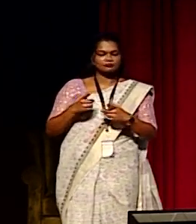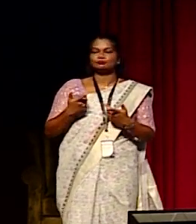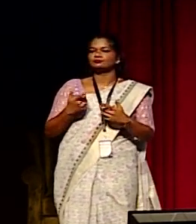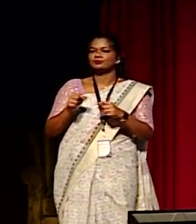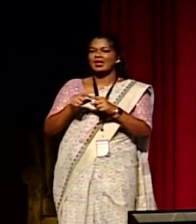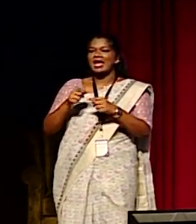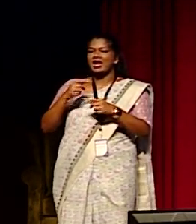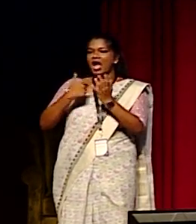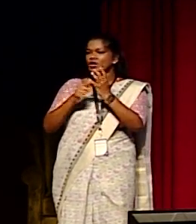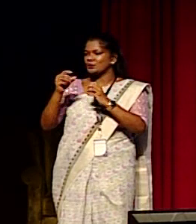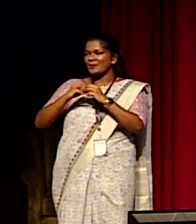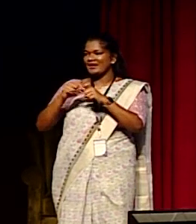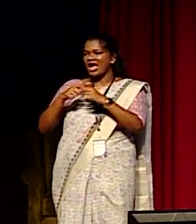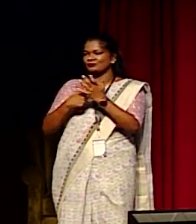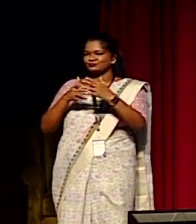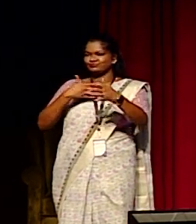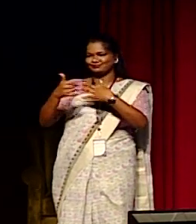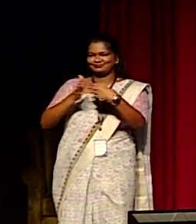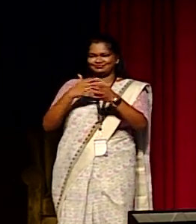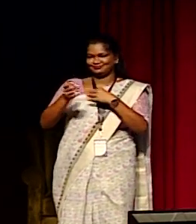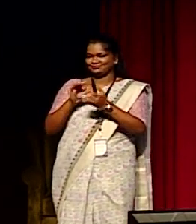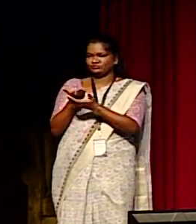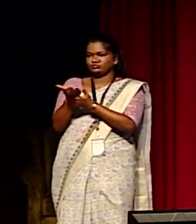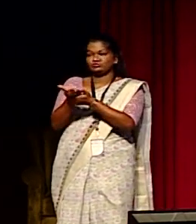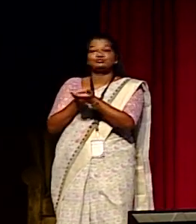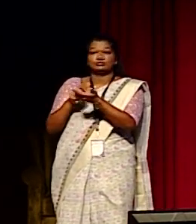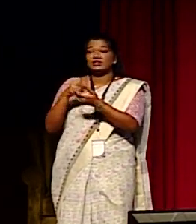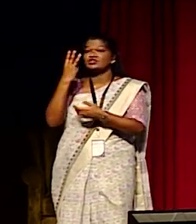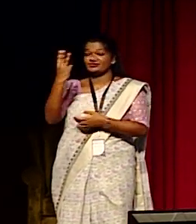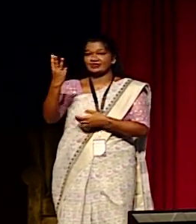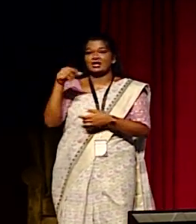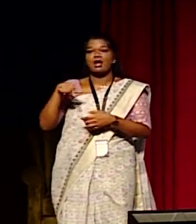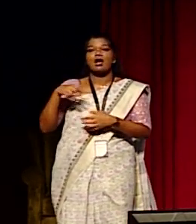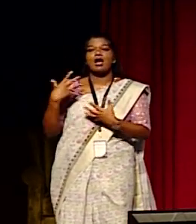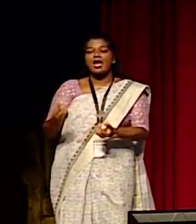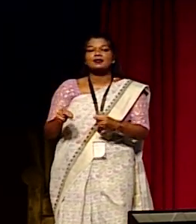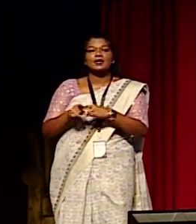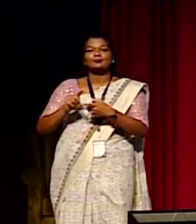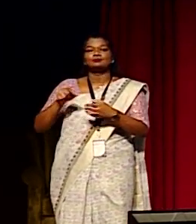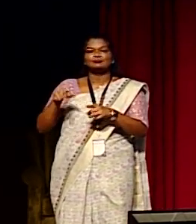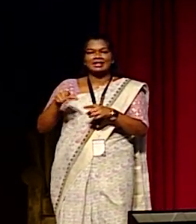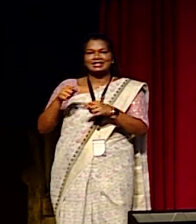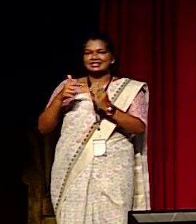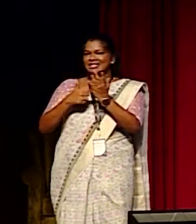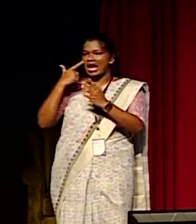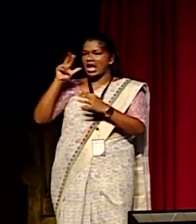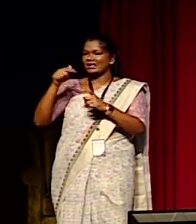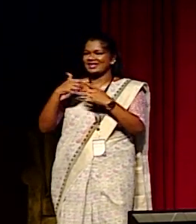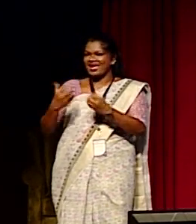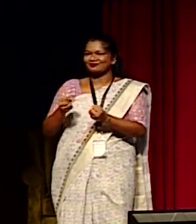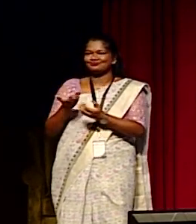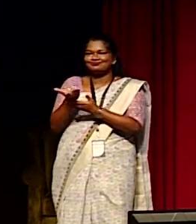microcellular rubbers of variable density. The 3 are reinforced with tire cord and